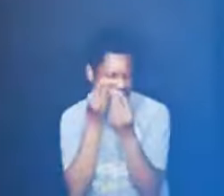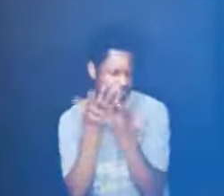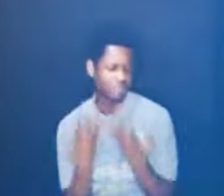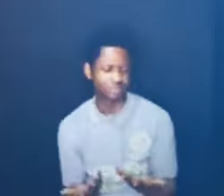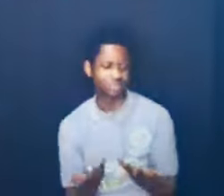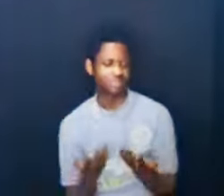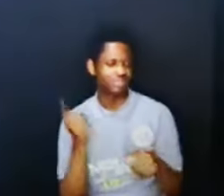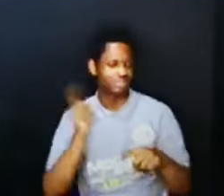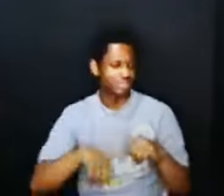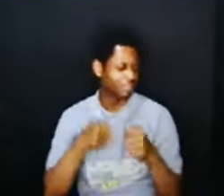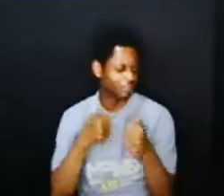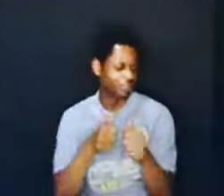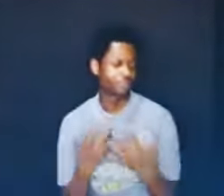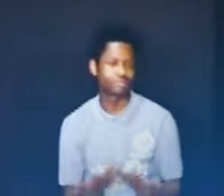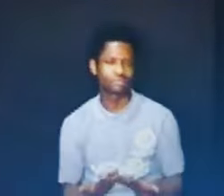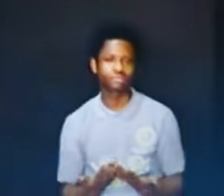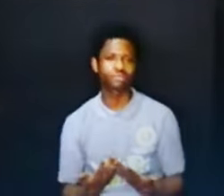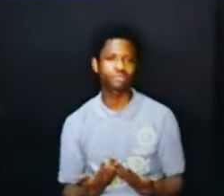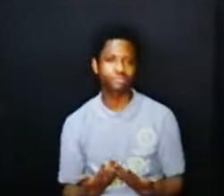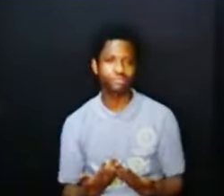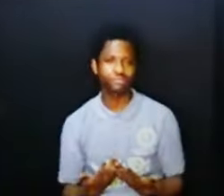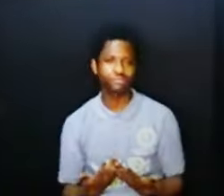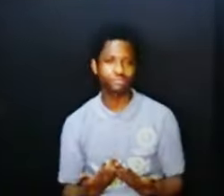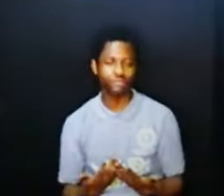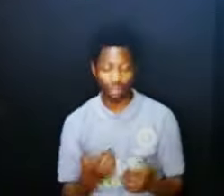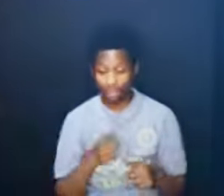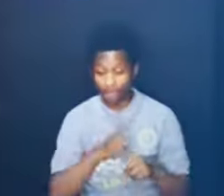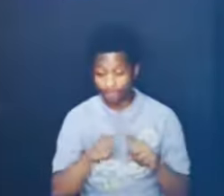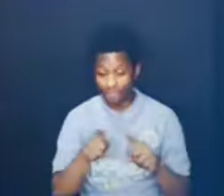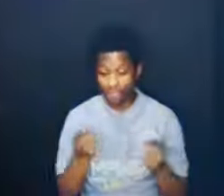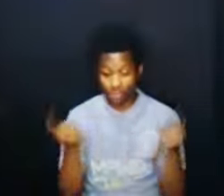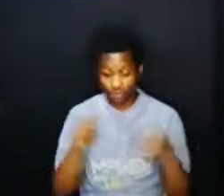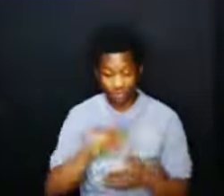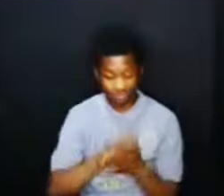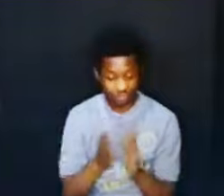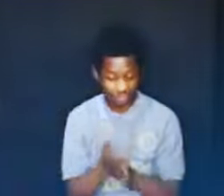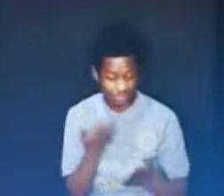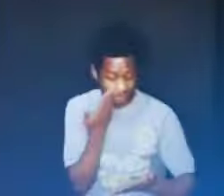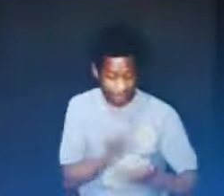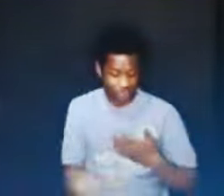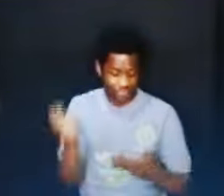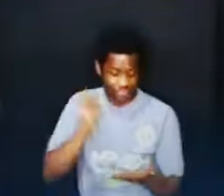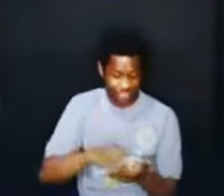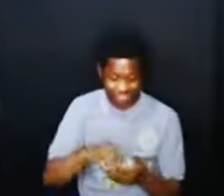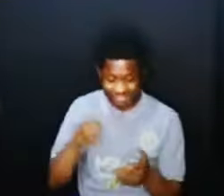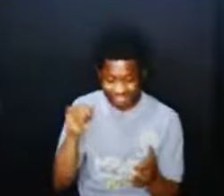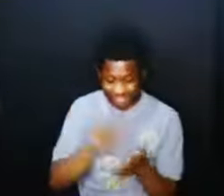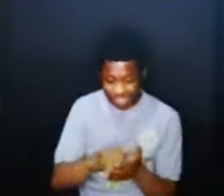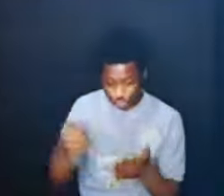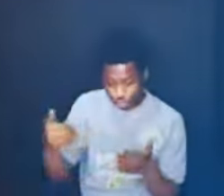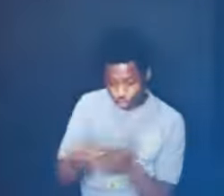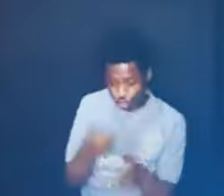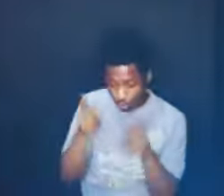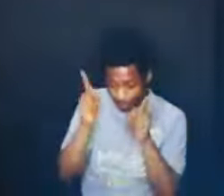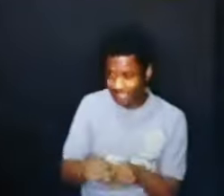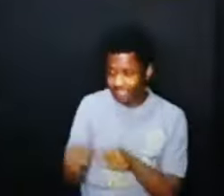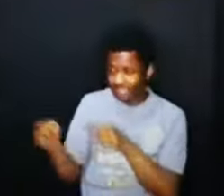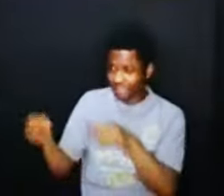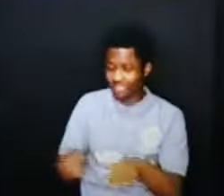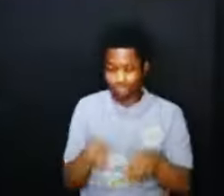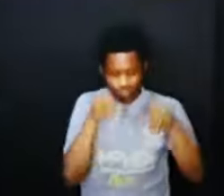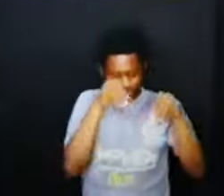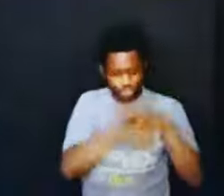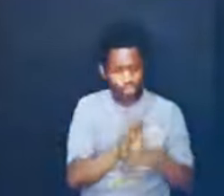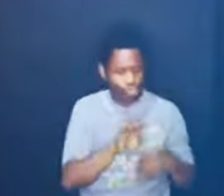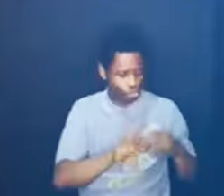no we odasani bia ni we be emrama no. But when you get born again, the new nature that comes into your spirit is able